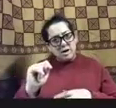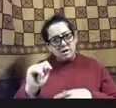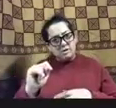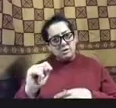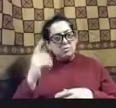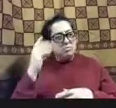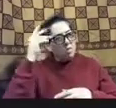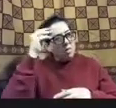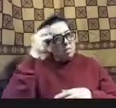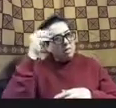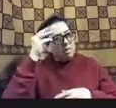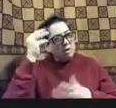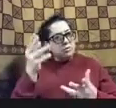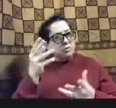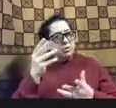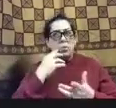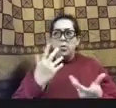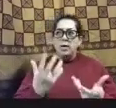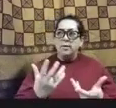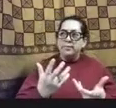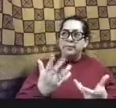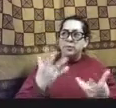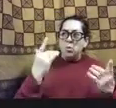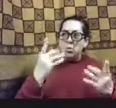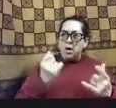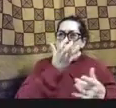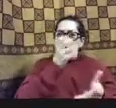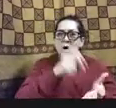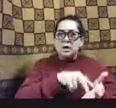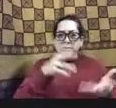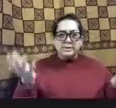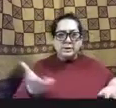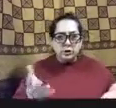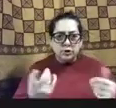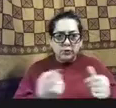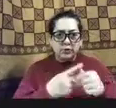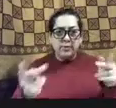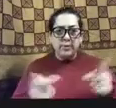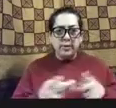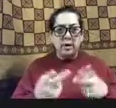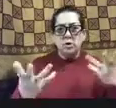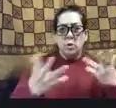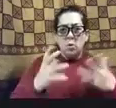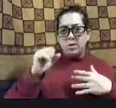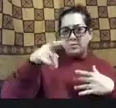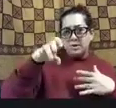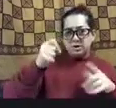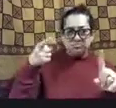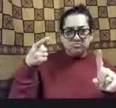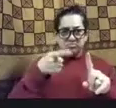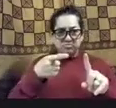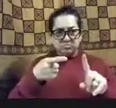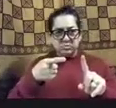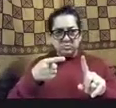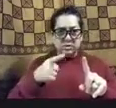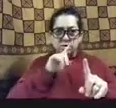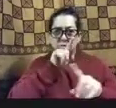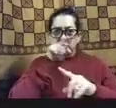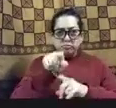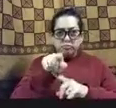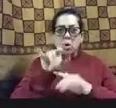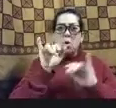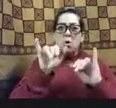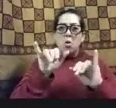start thinking, you know, well, why were the grasshoppers here? And what species in particular did they target? And, oh,